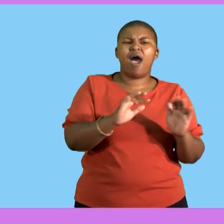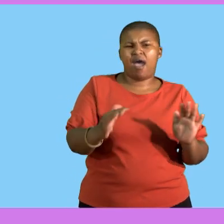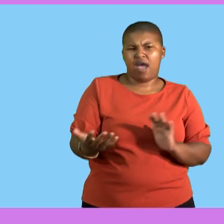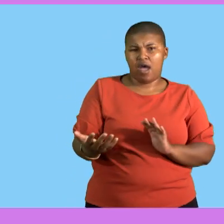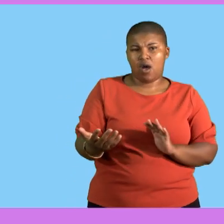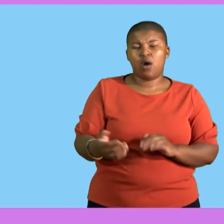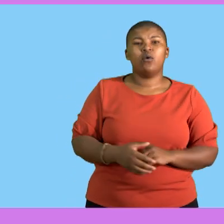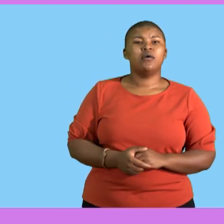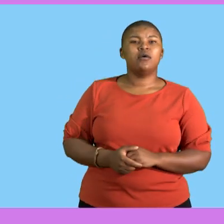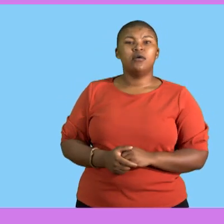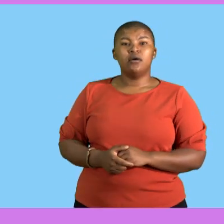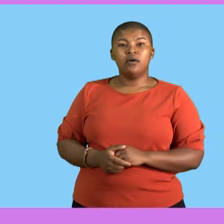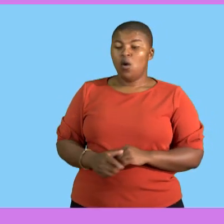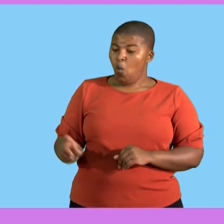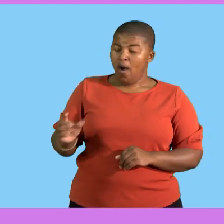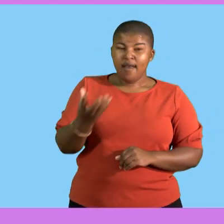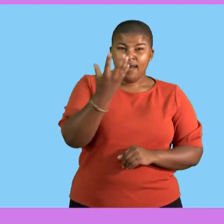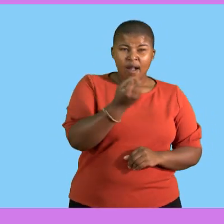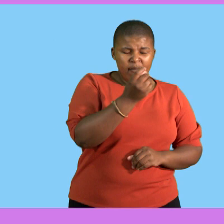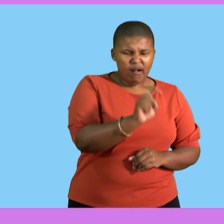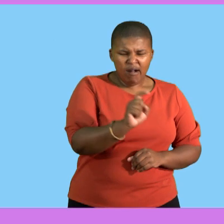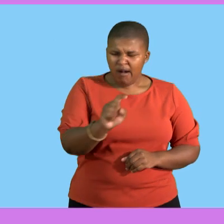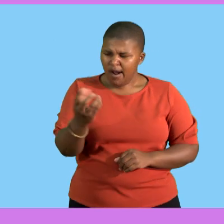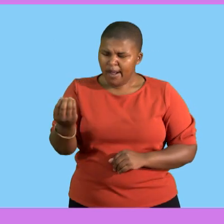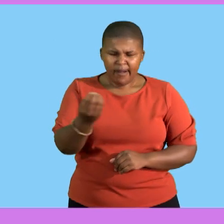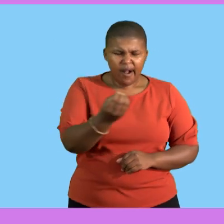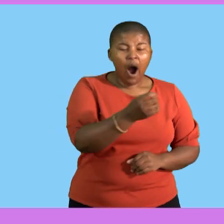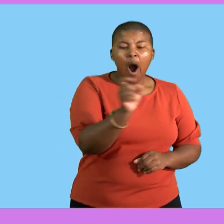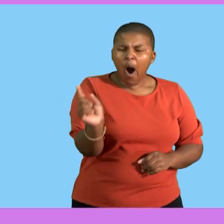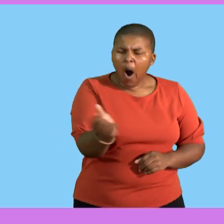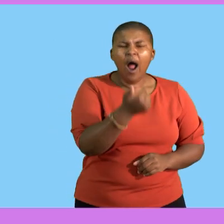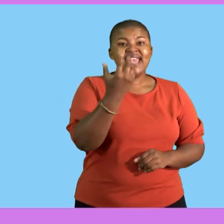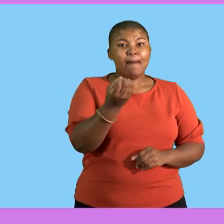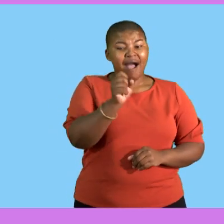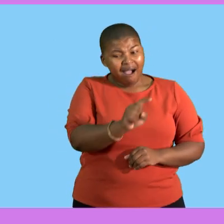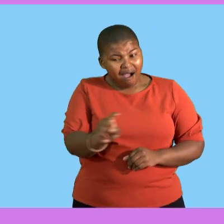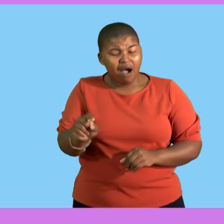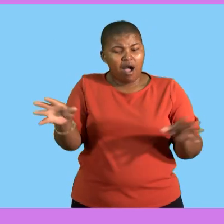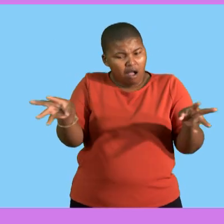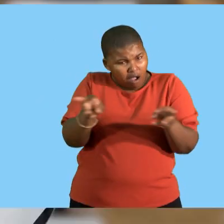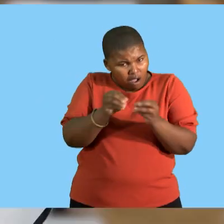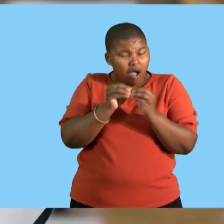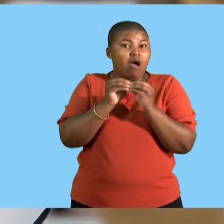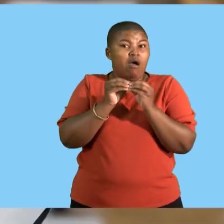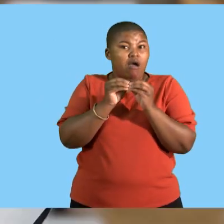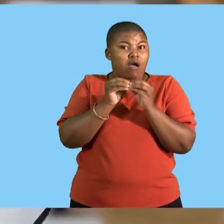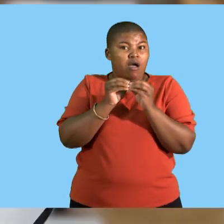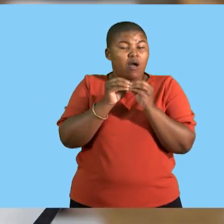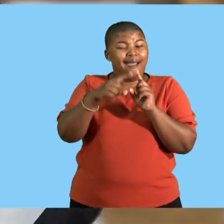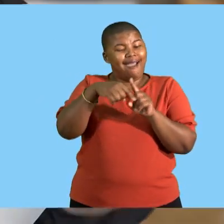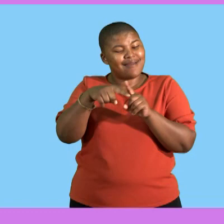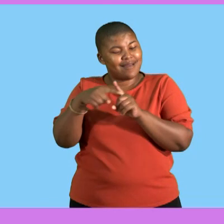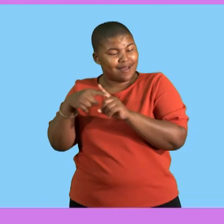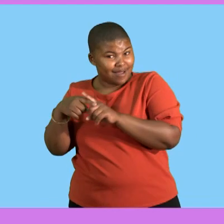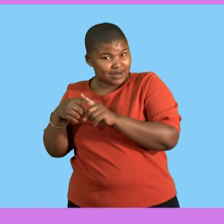or we take the sum of all values in a data set. When we talk of a sum, it's whereby you'll be adding all the